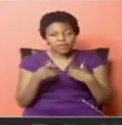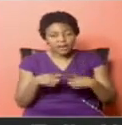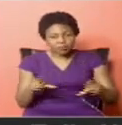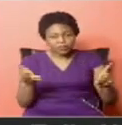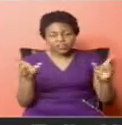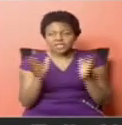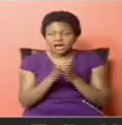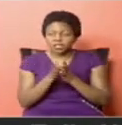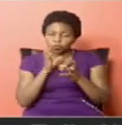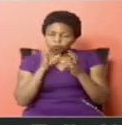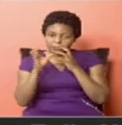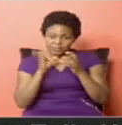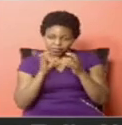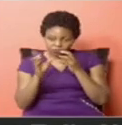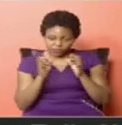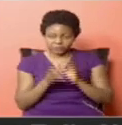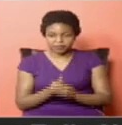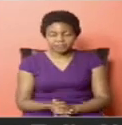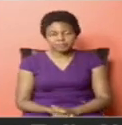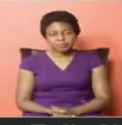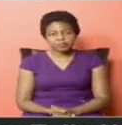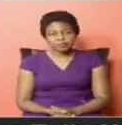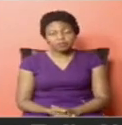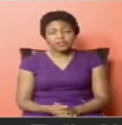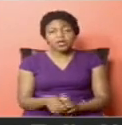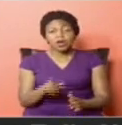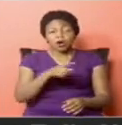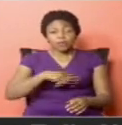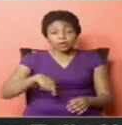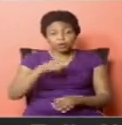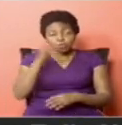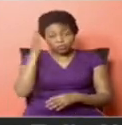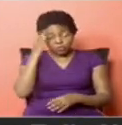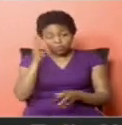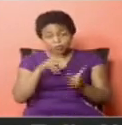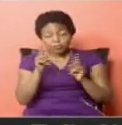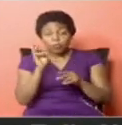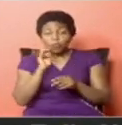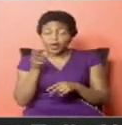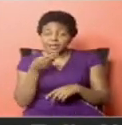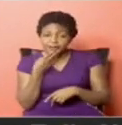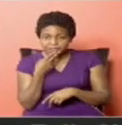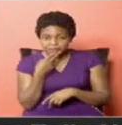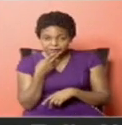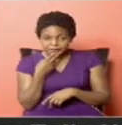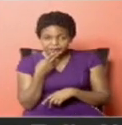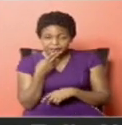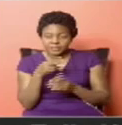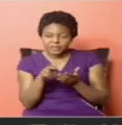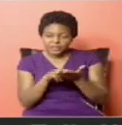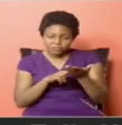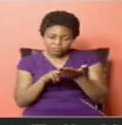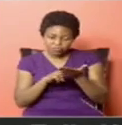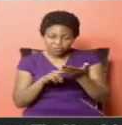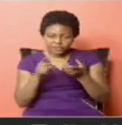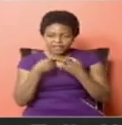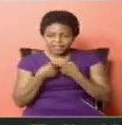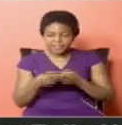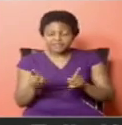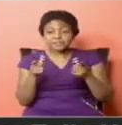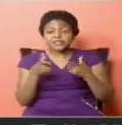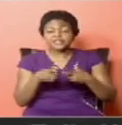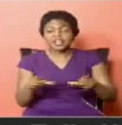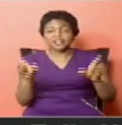and communication. We all know that people who are deaf use a different type